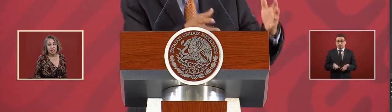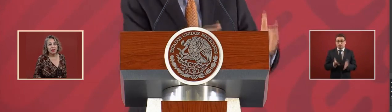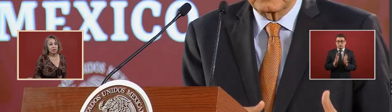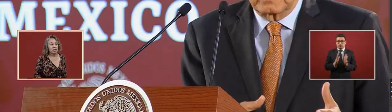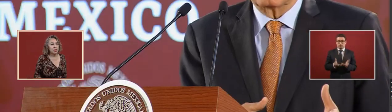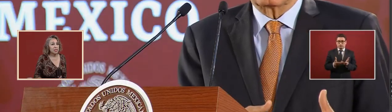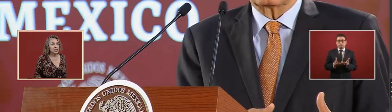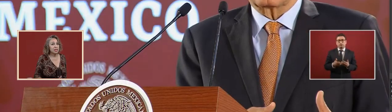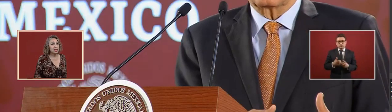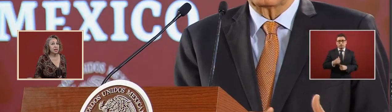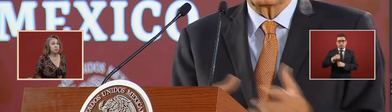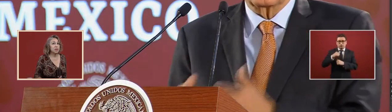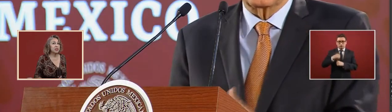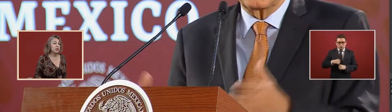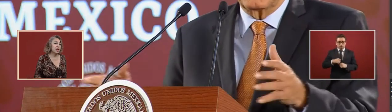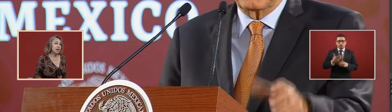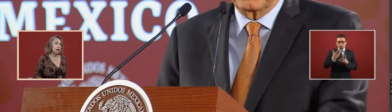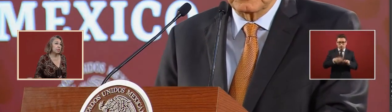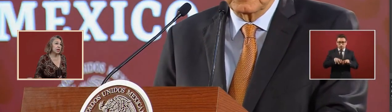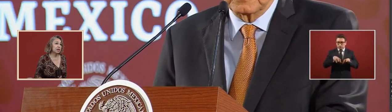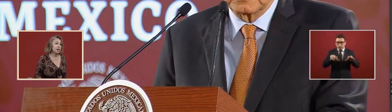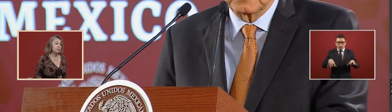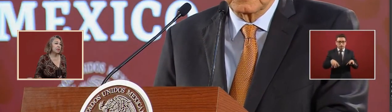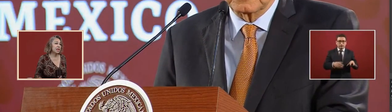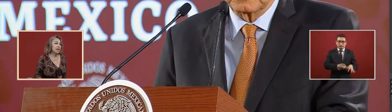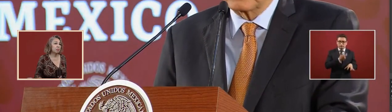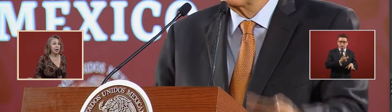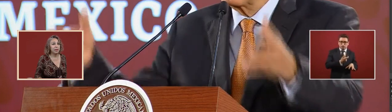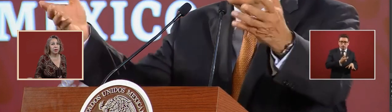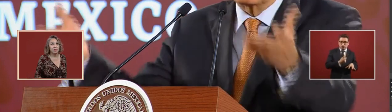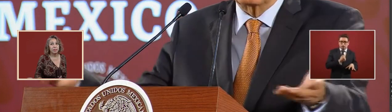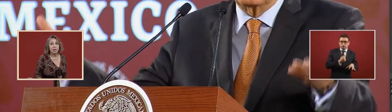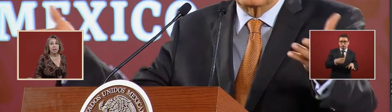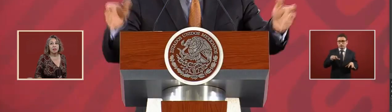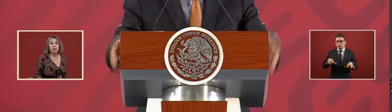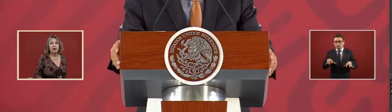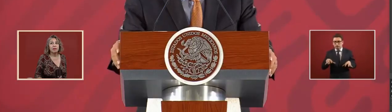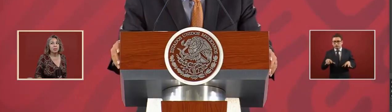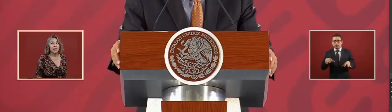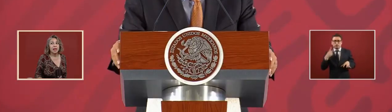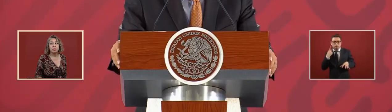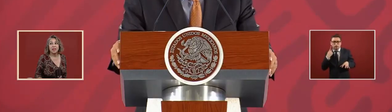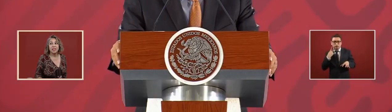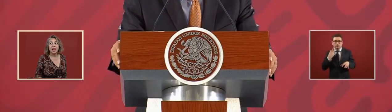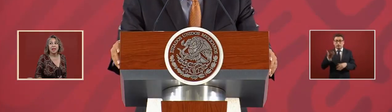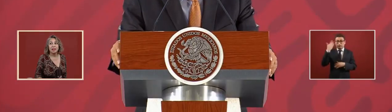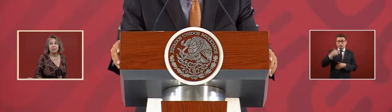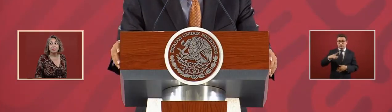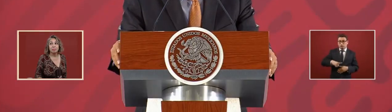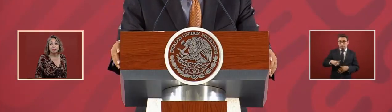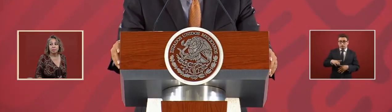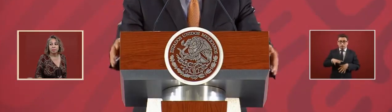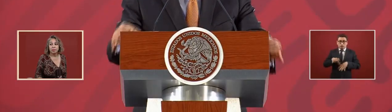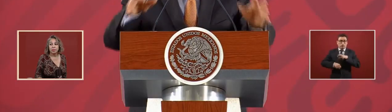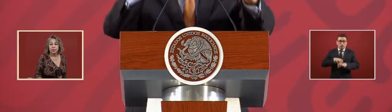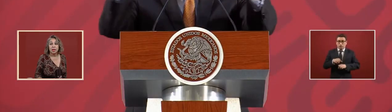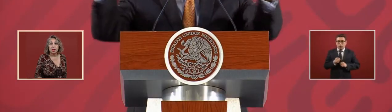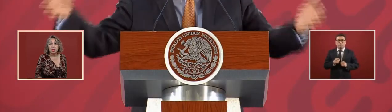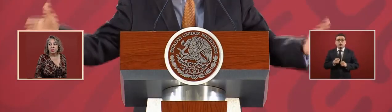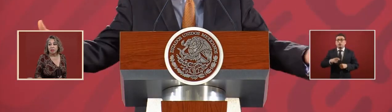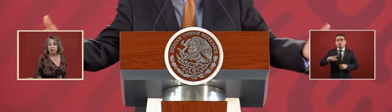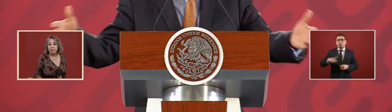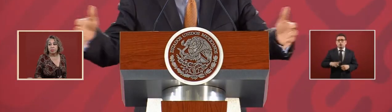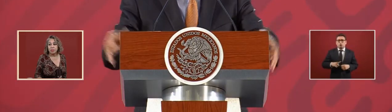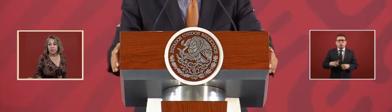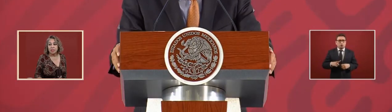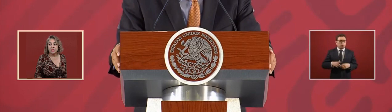is now present, that is between economical and political power. The government had been taken. El gobierno no